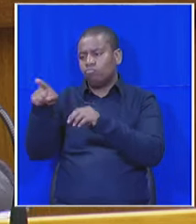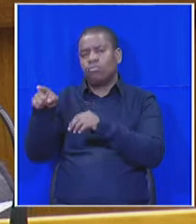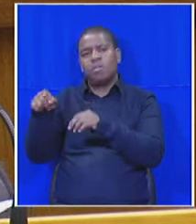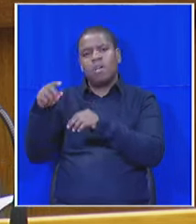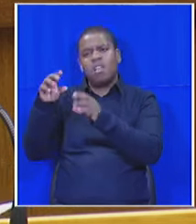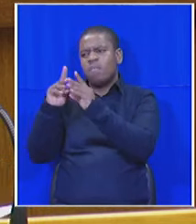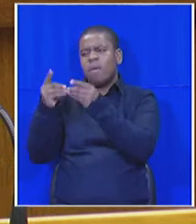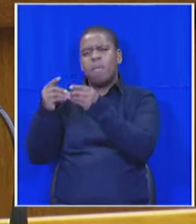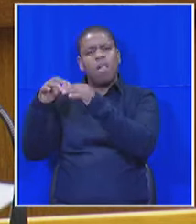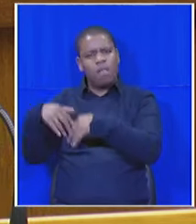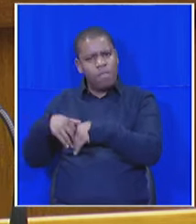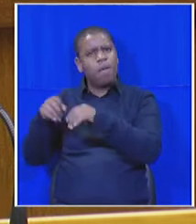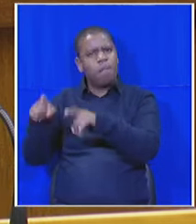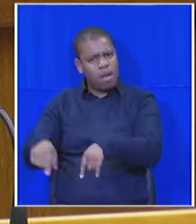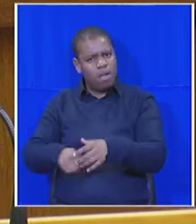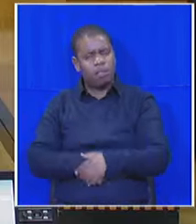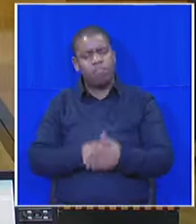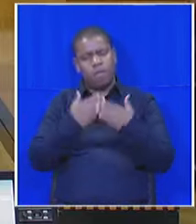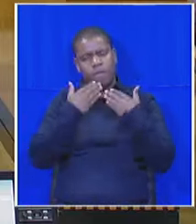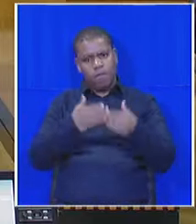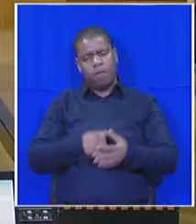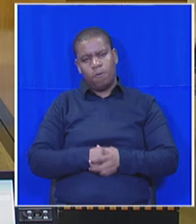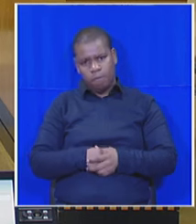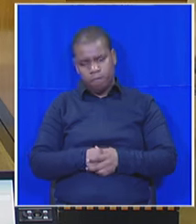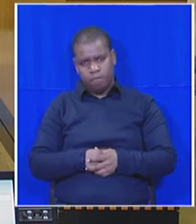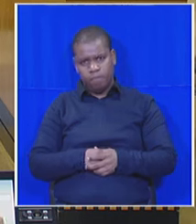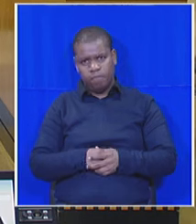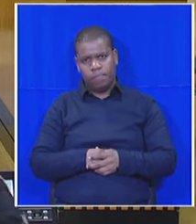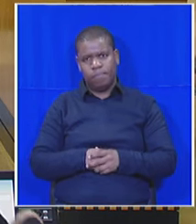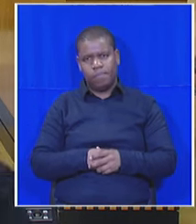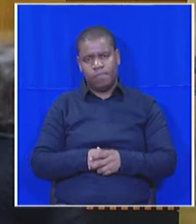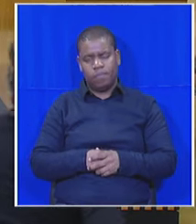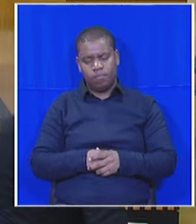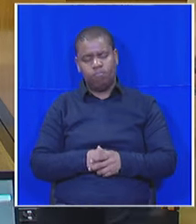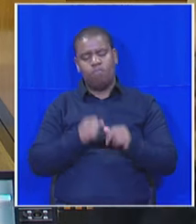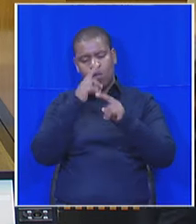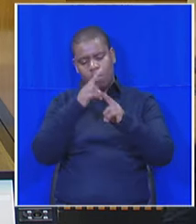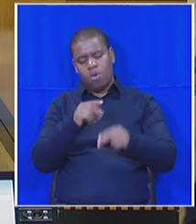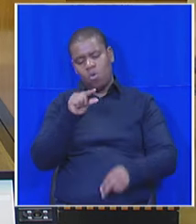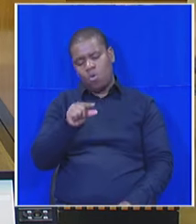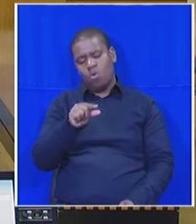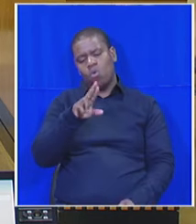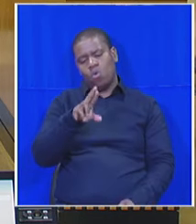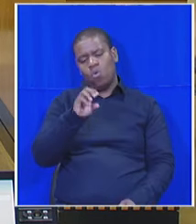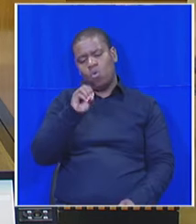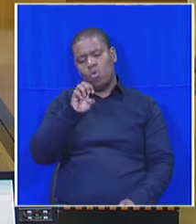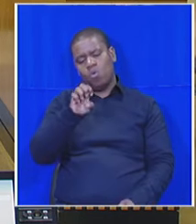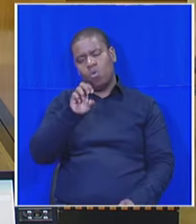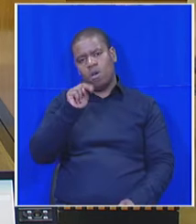the department. I thank you. Thank you, Honourable Member. Honourable Groenewald.